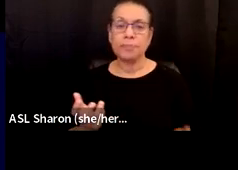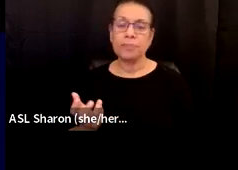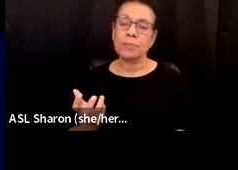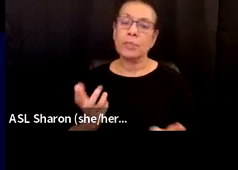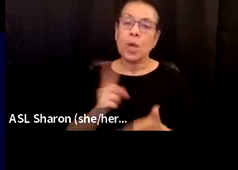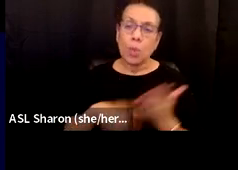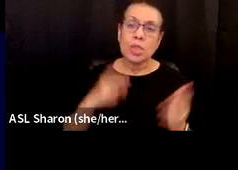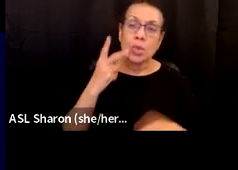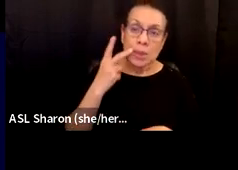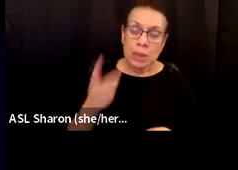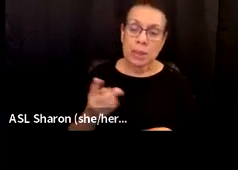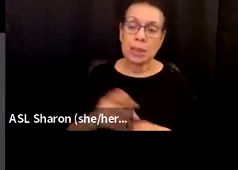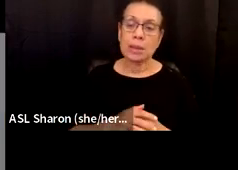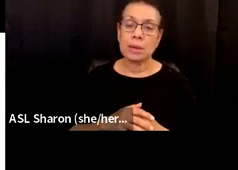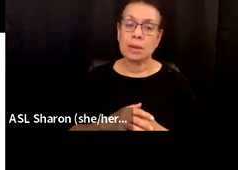i think multiple